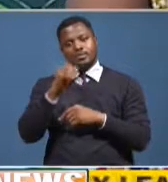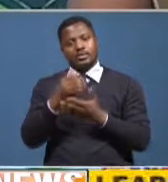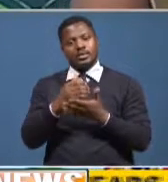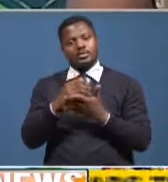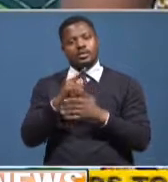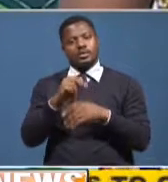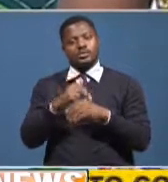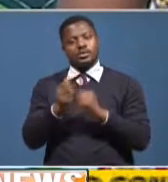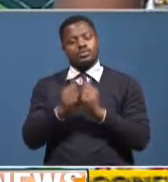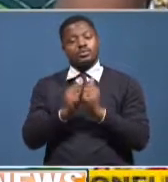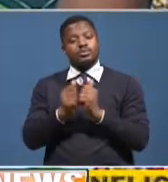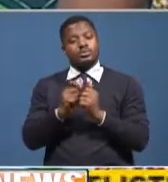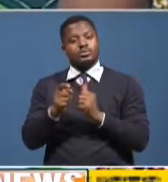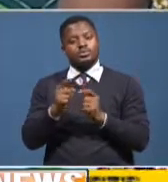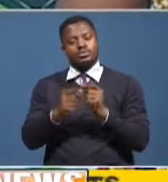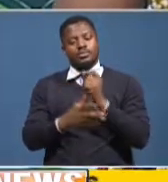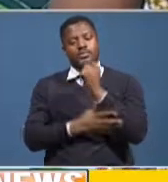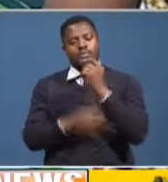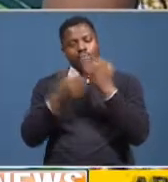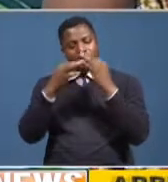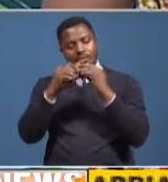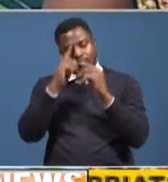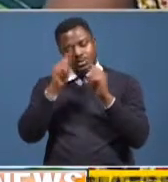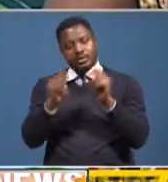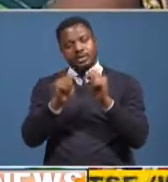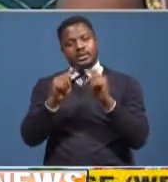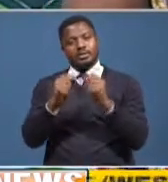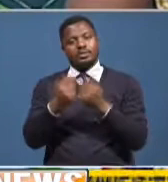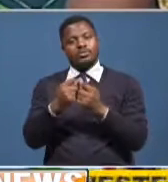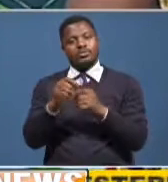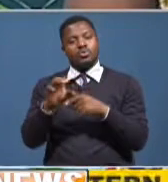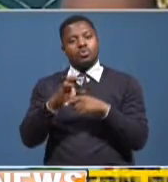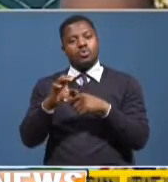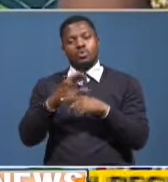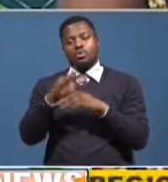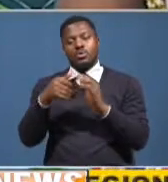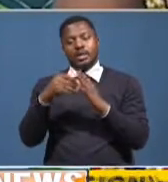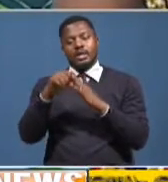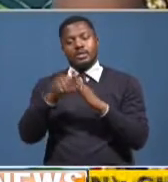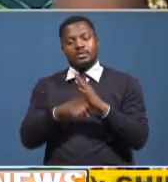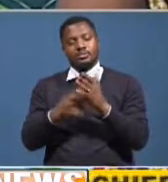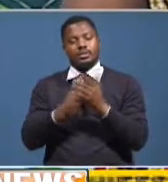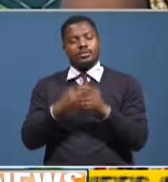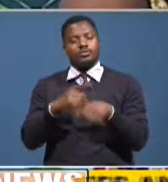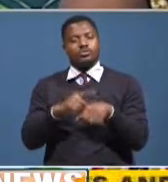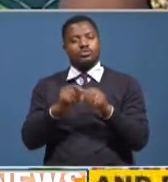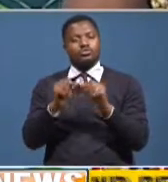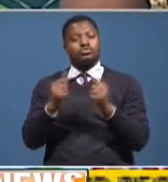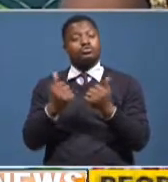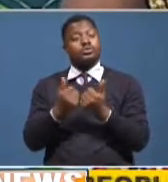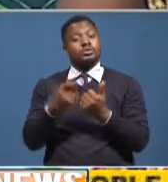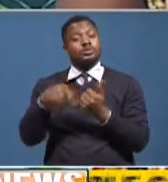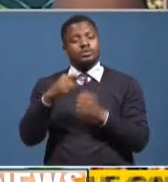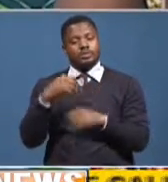Nations competition to poor decisions by the technical team, the coach, and the entire leadership of the Ghana Football Association.